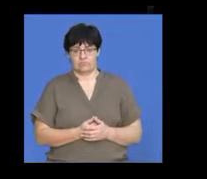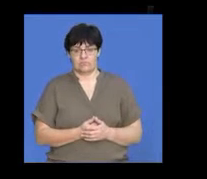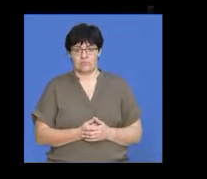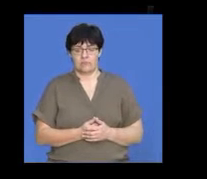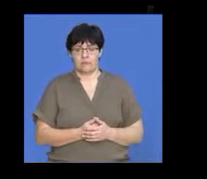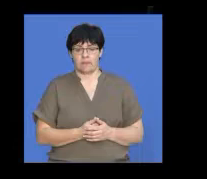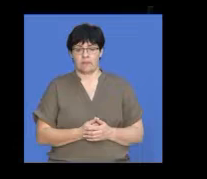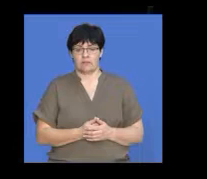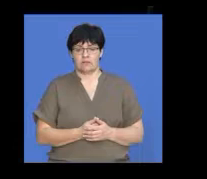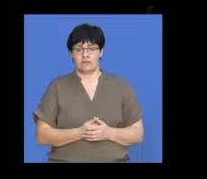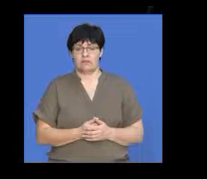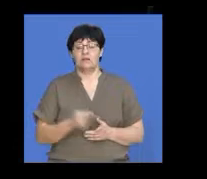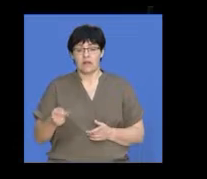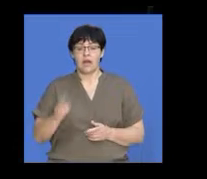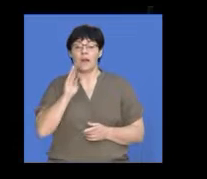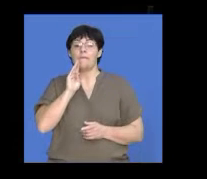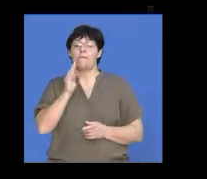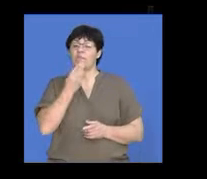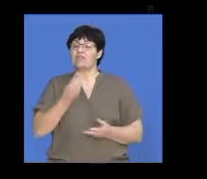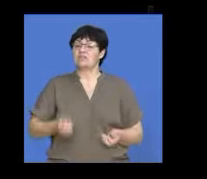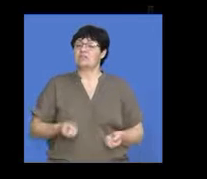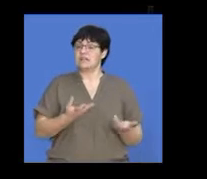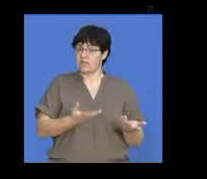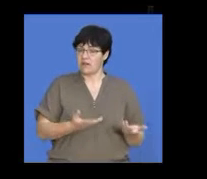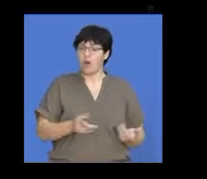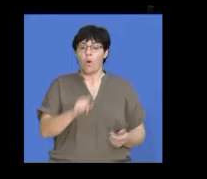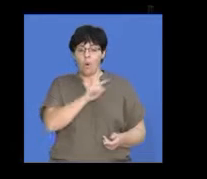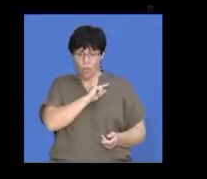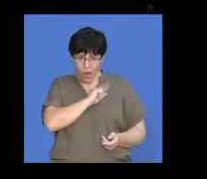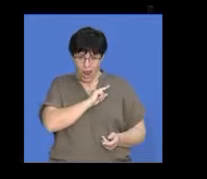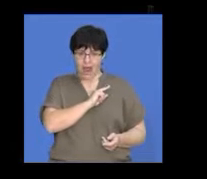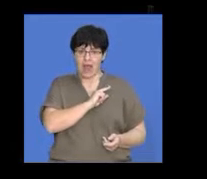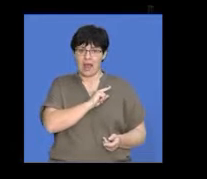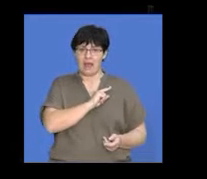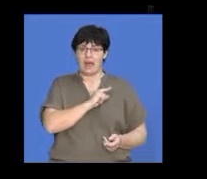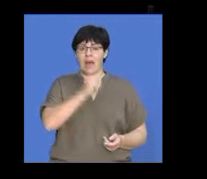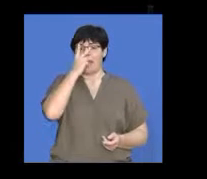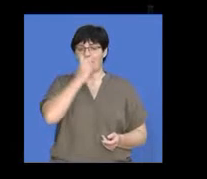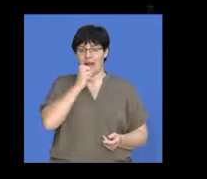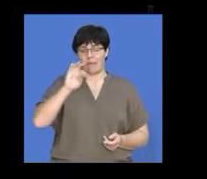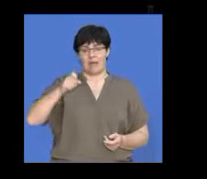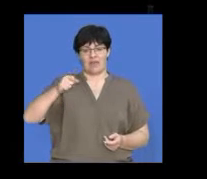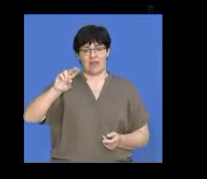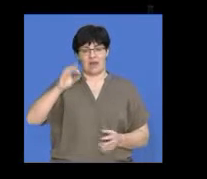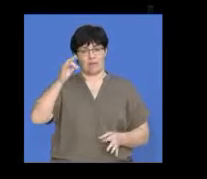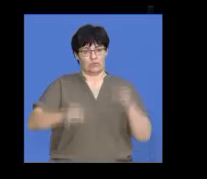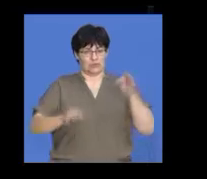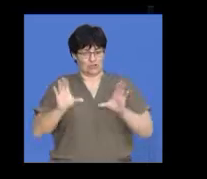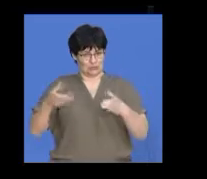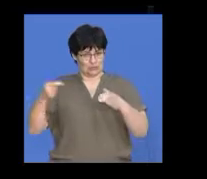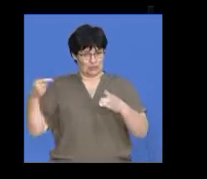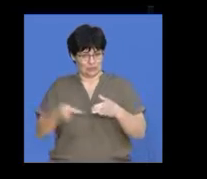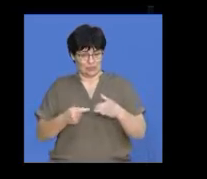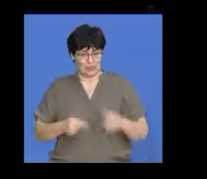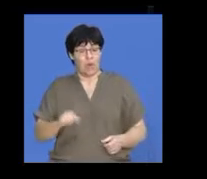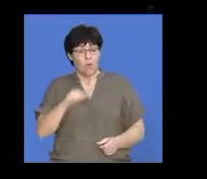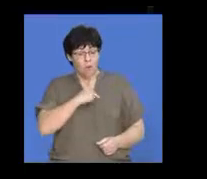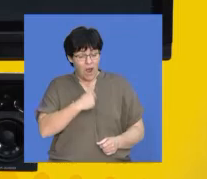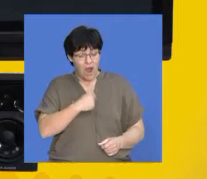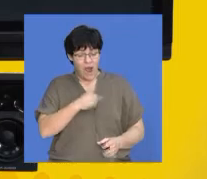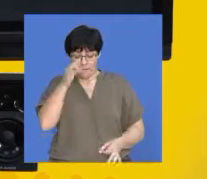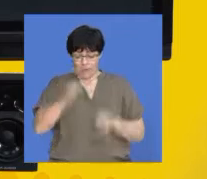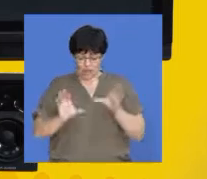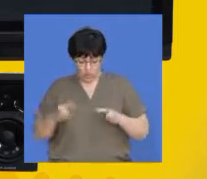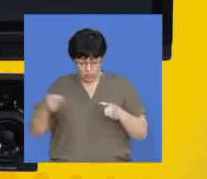Okay, instead, breakfast was served thanks to the Black Panther Party. So you can already see that the Black Panther